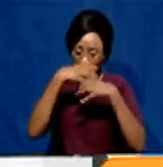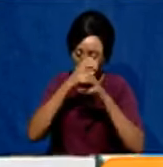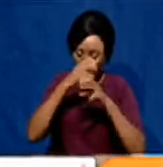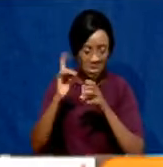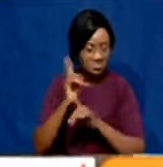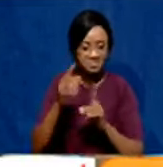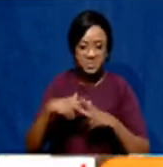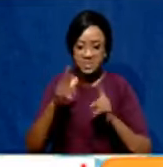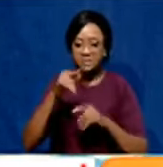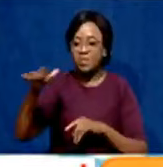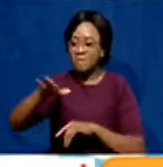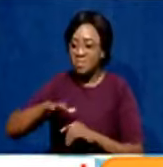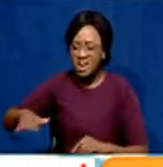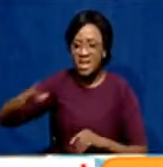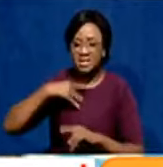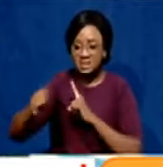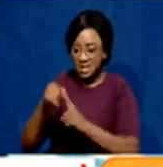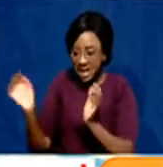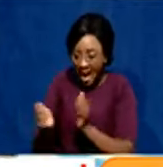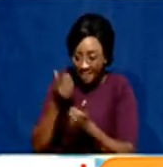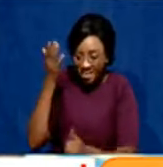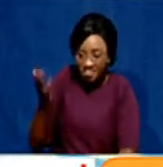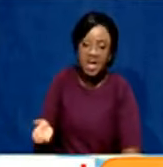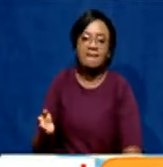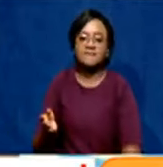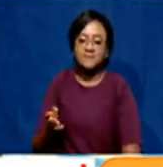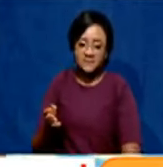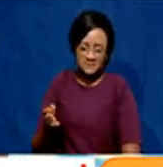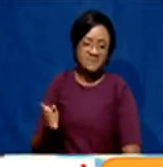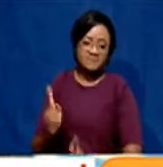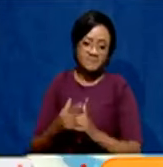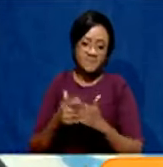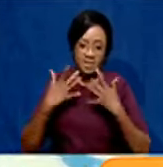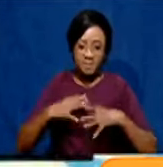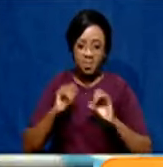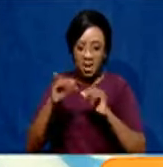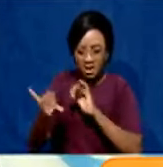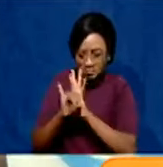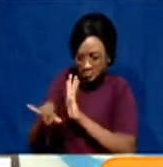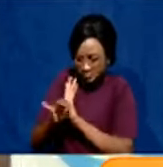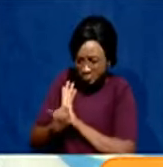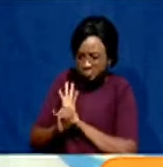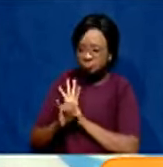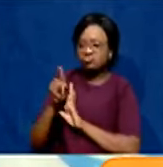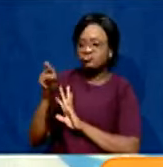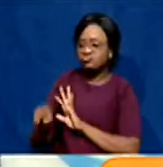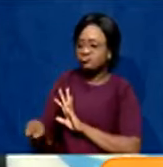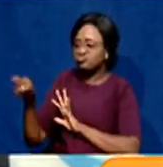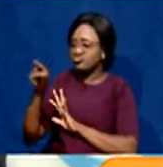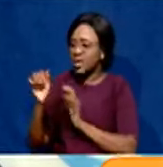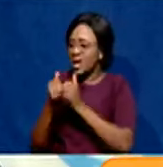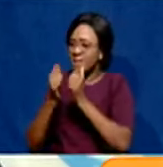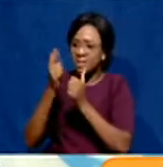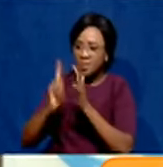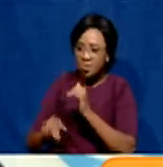from the crime scene itself. And these personnel at the crime scene, they should be able to identify the evidential